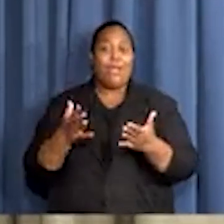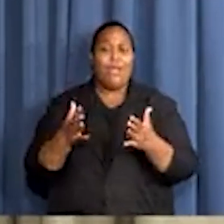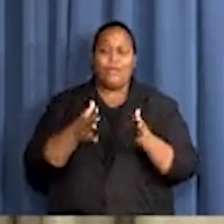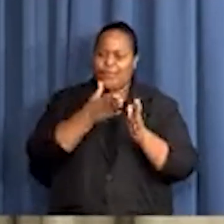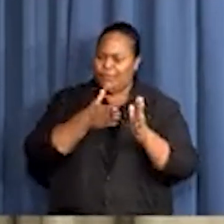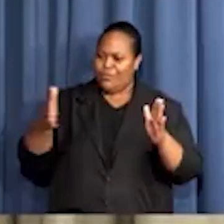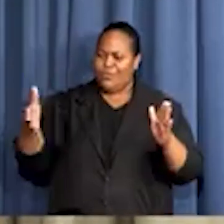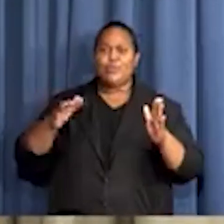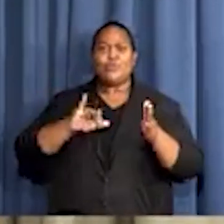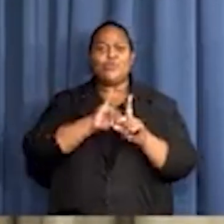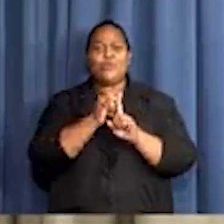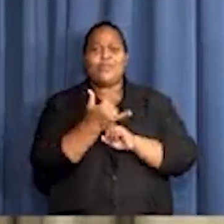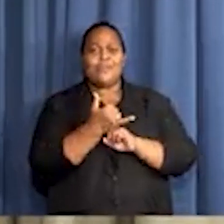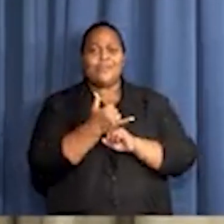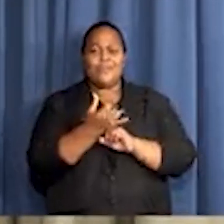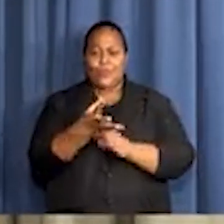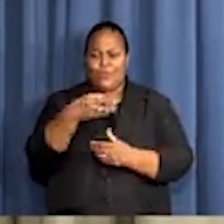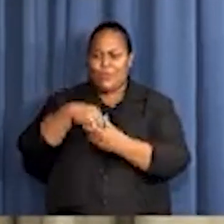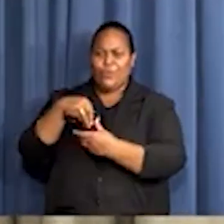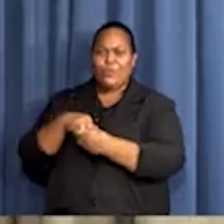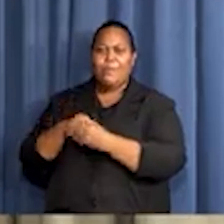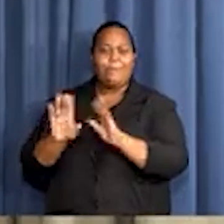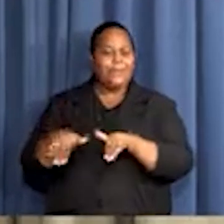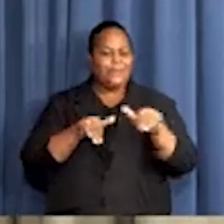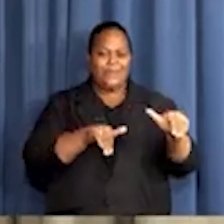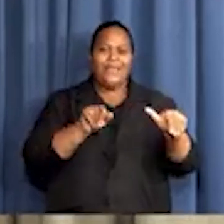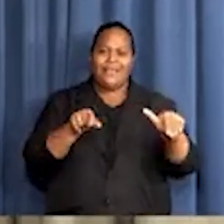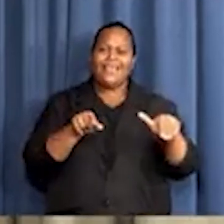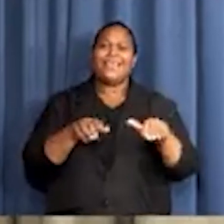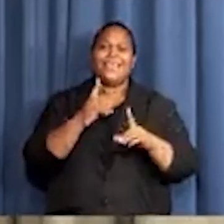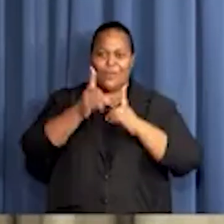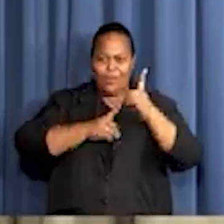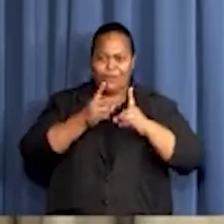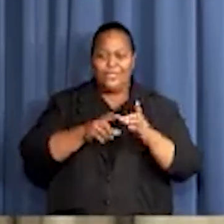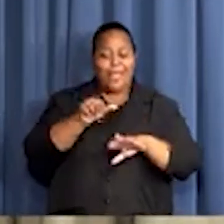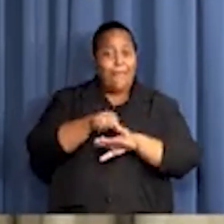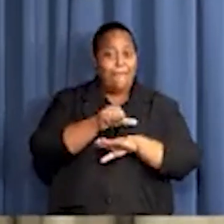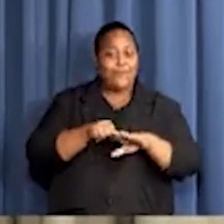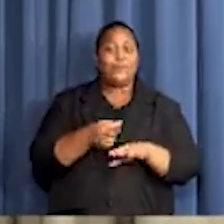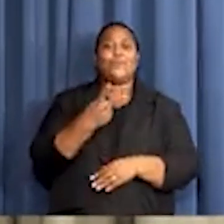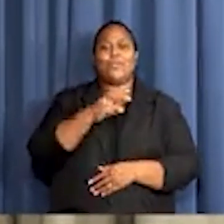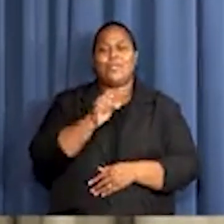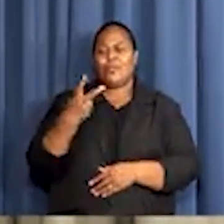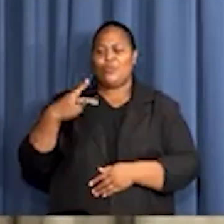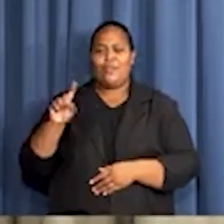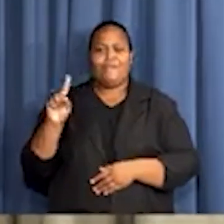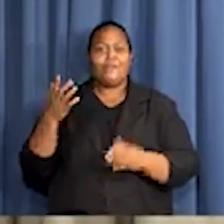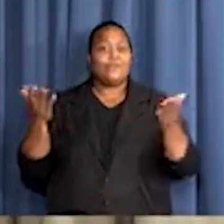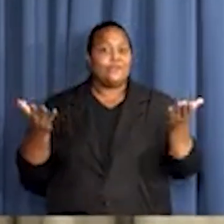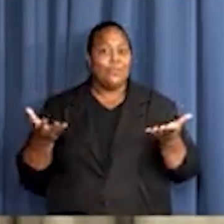of society will take part in the summit from the April 20th to 21st in